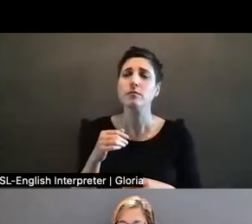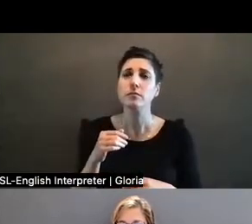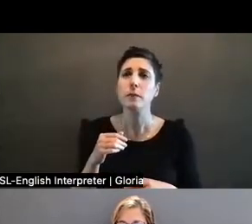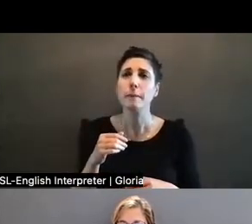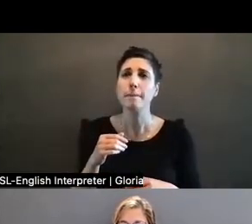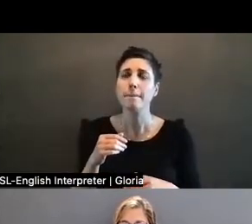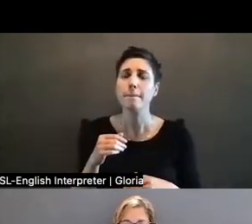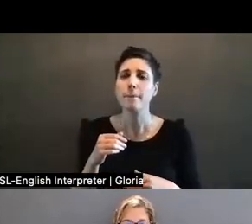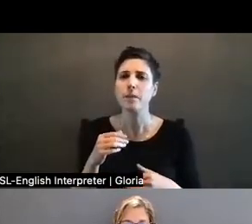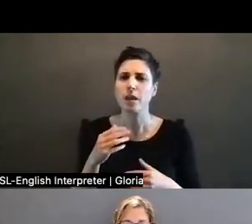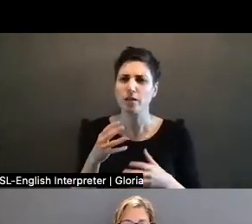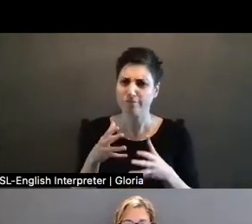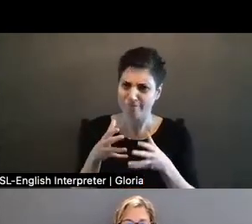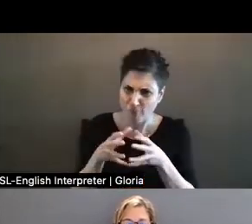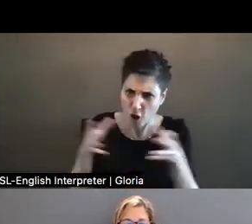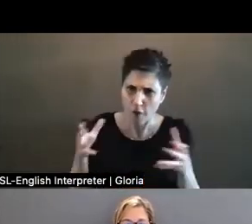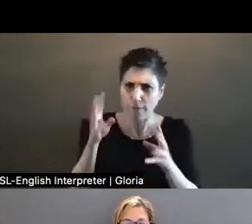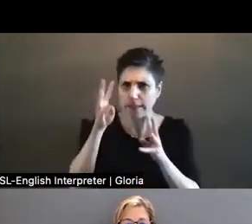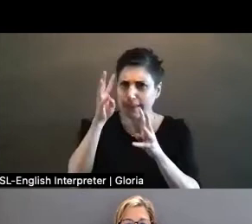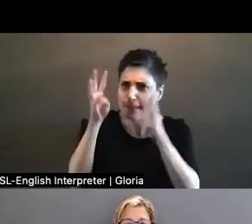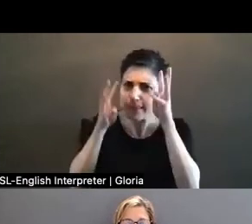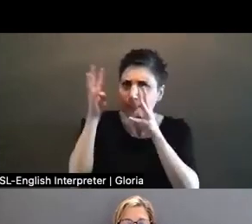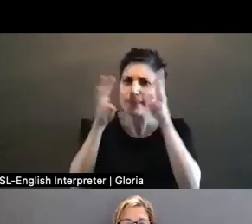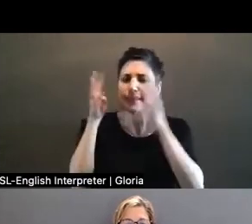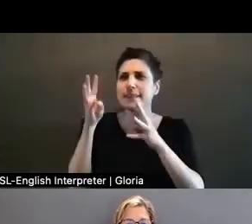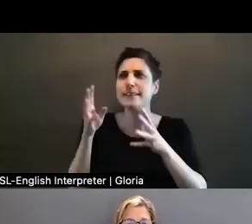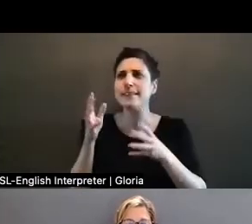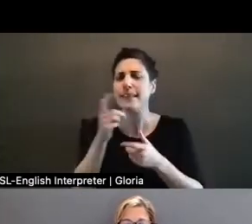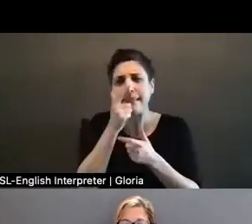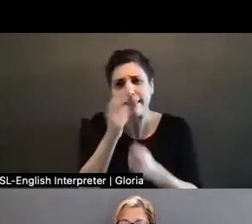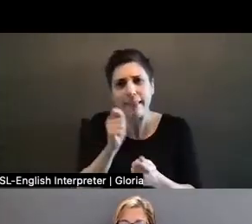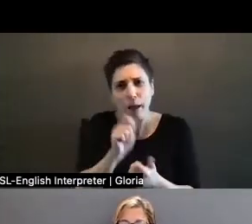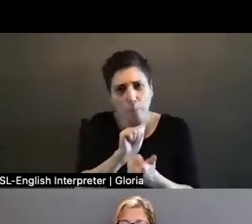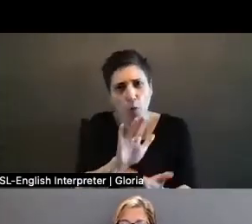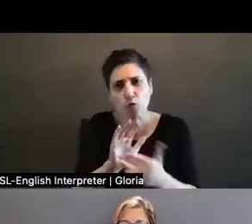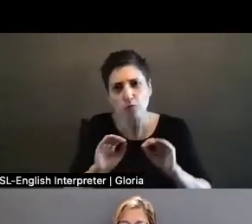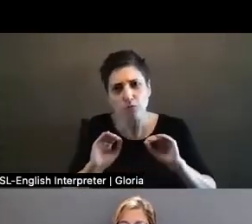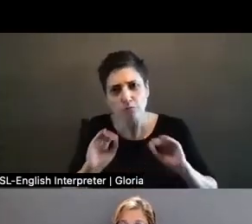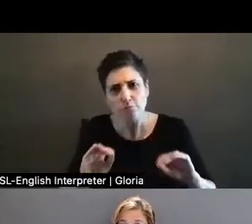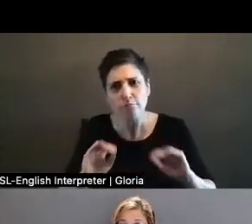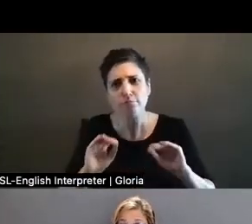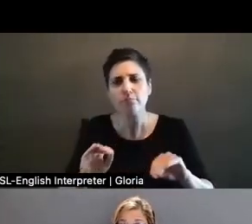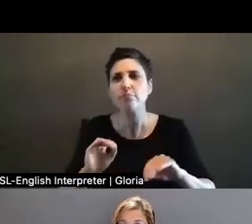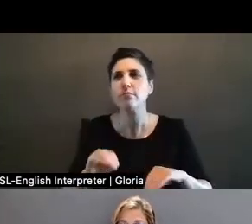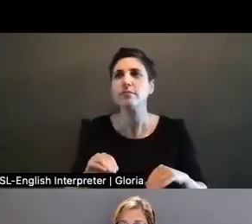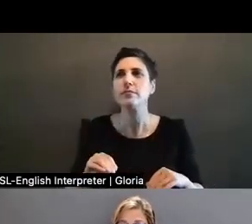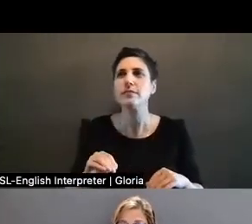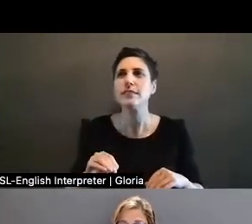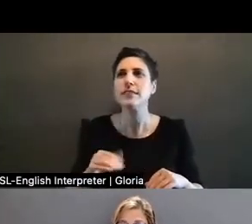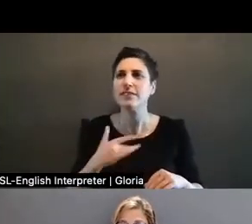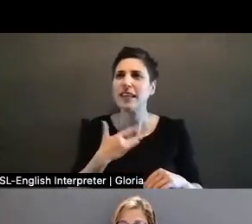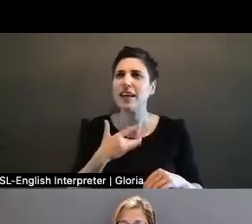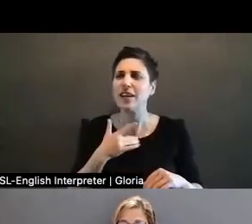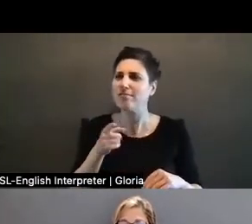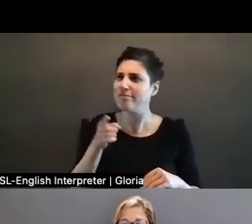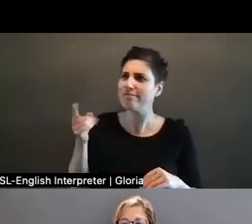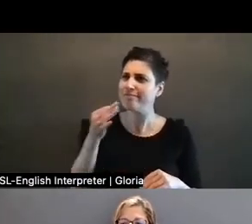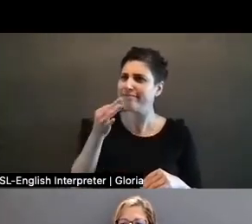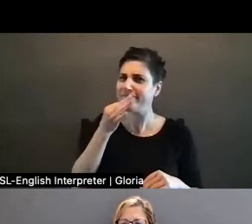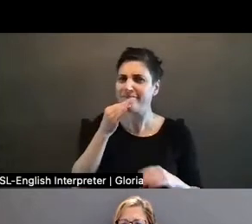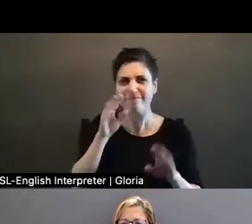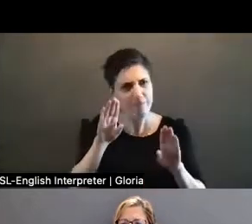much creativity and innovation and interesting approaches, and I feel like very humane approaches, very